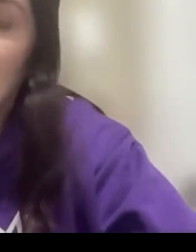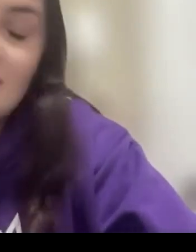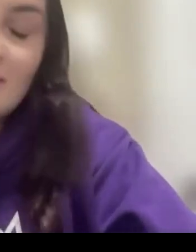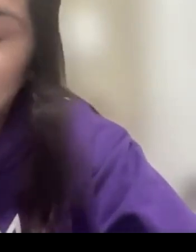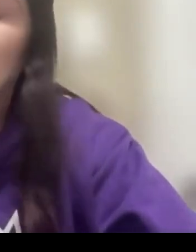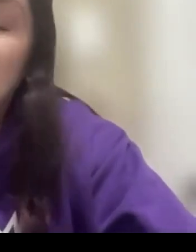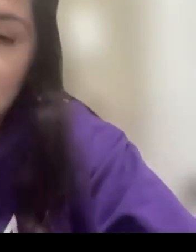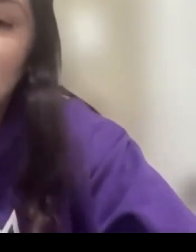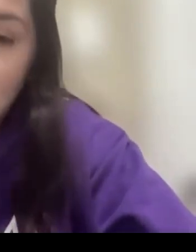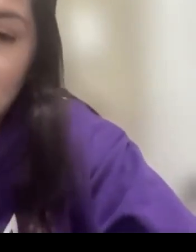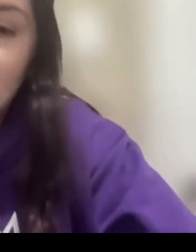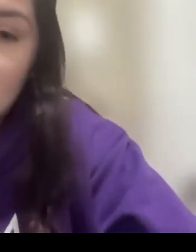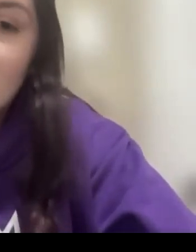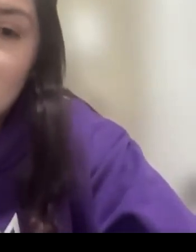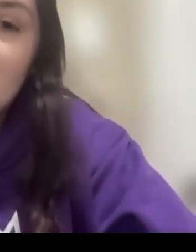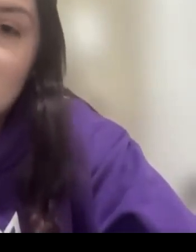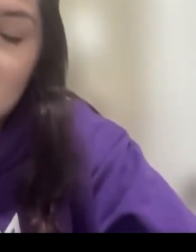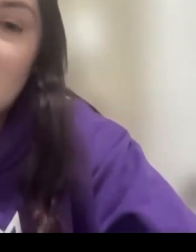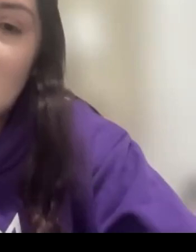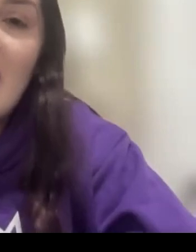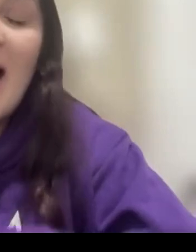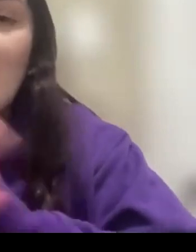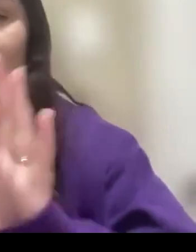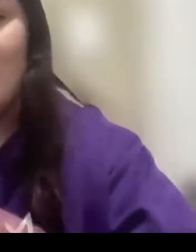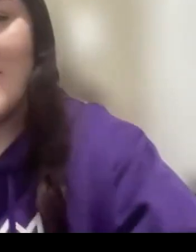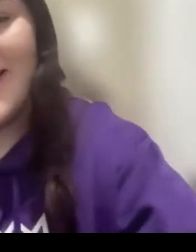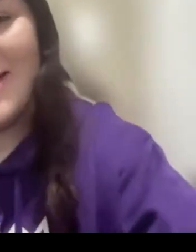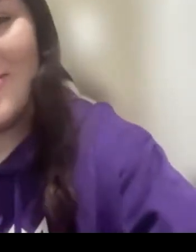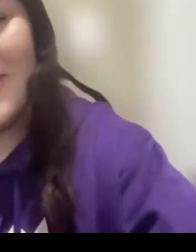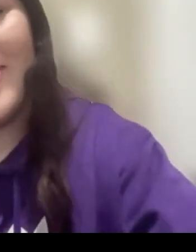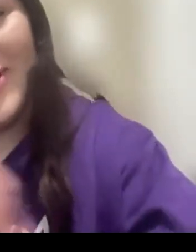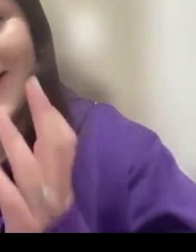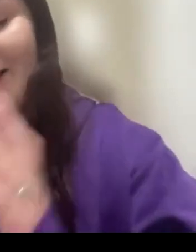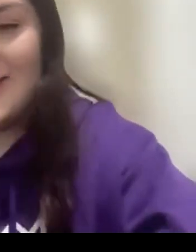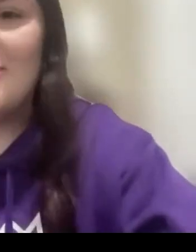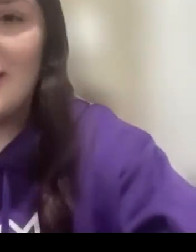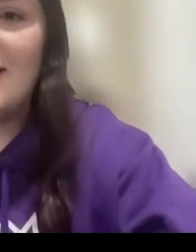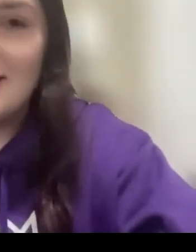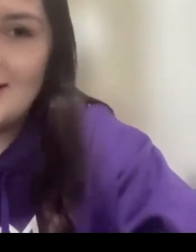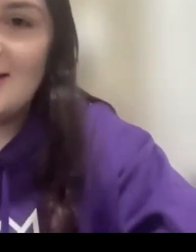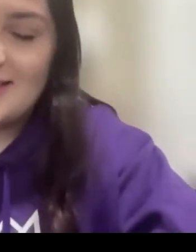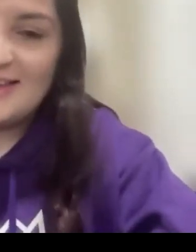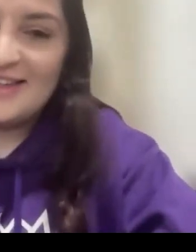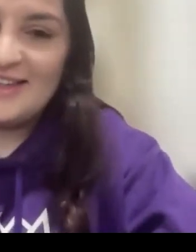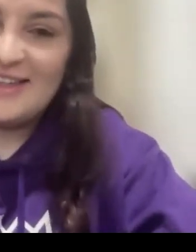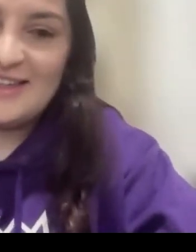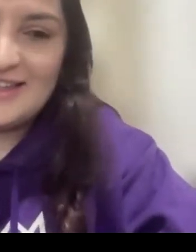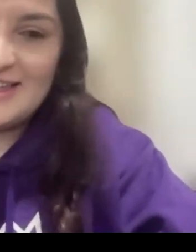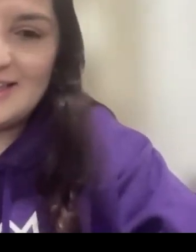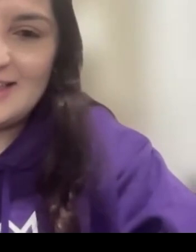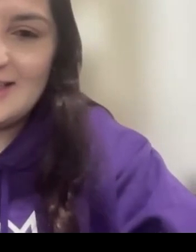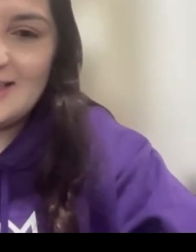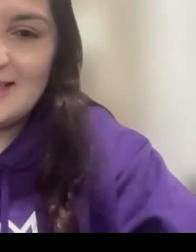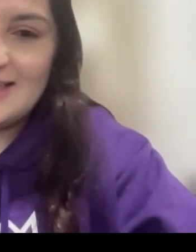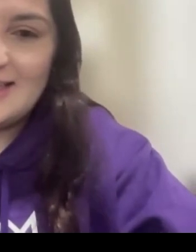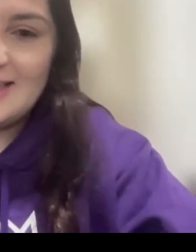That's just quite remarkable. So thank you for everything that you're Absolutely. Thank you for doing. listening to me. All right, I'm going to break